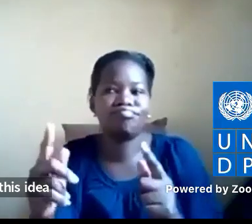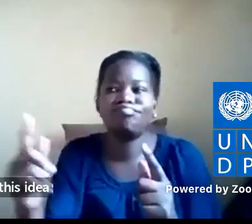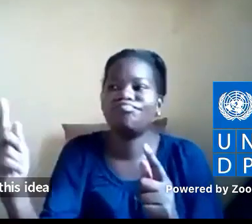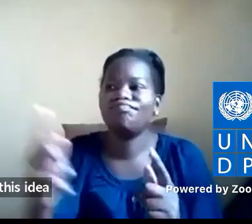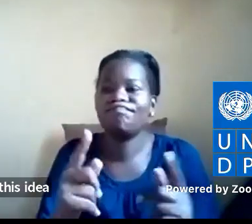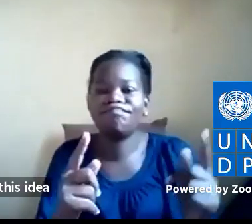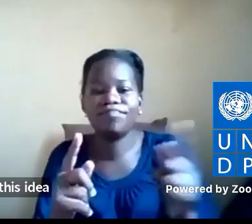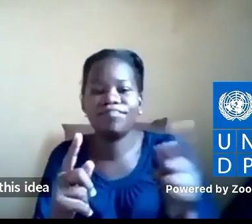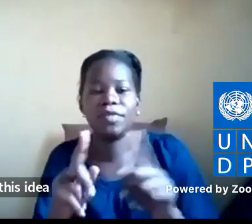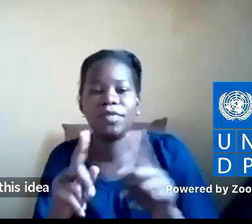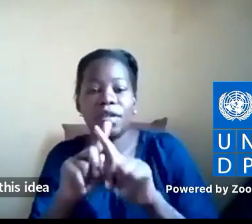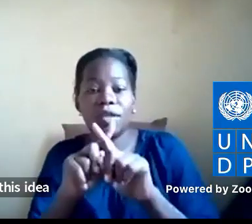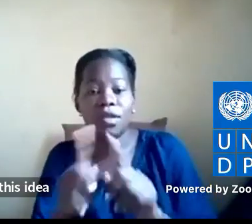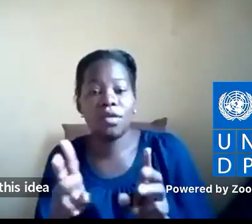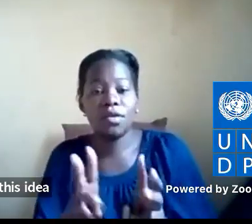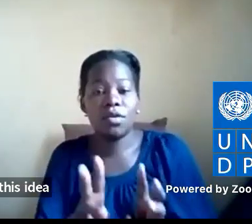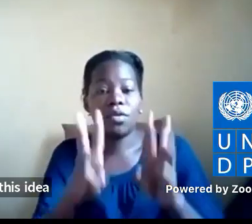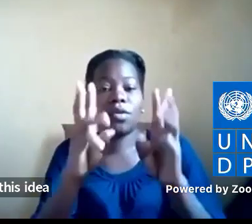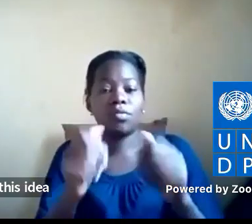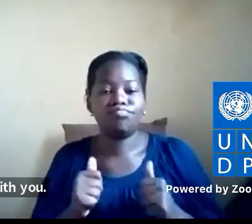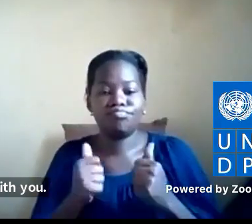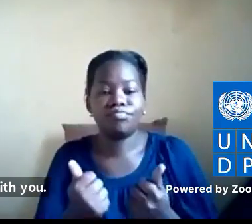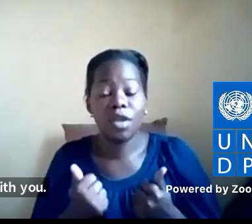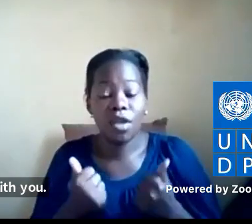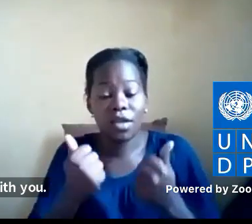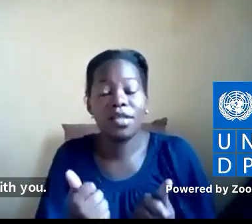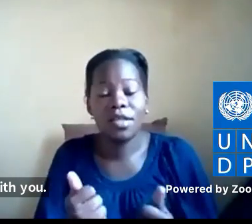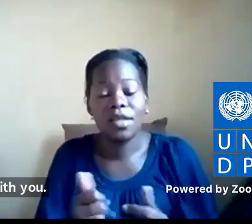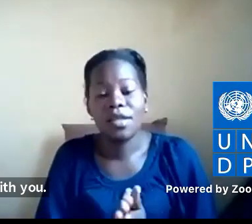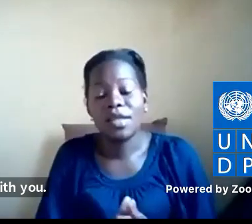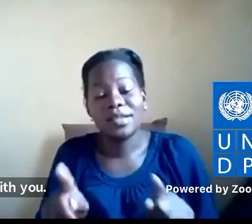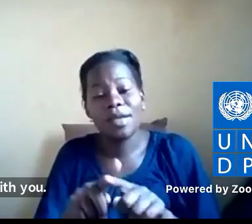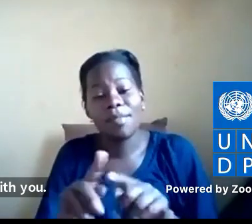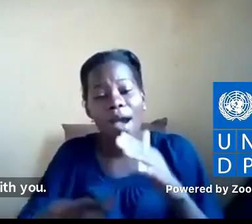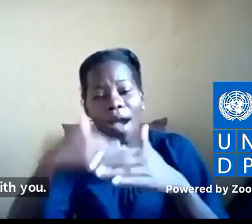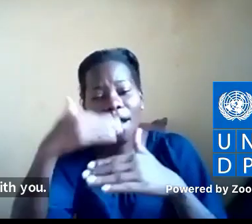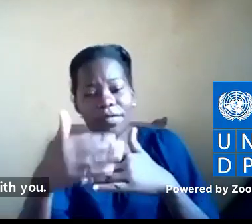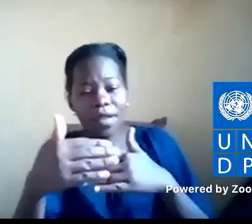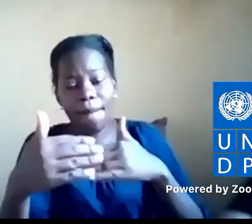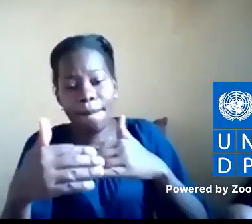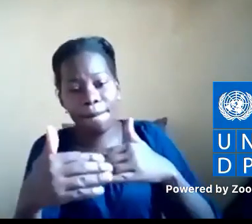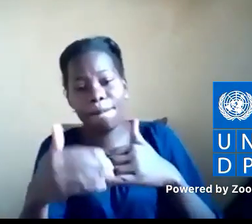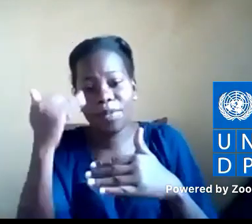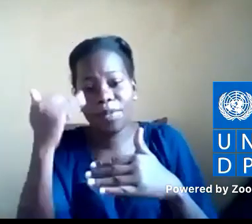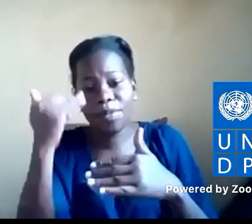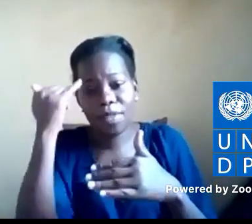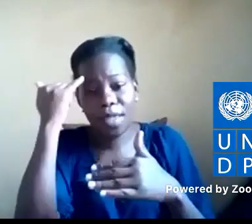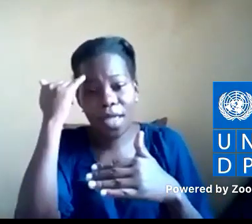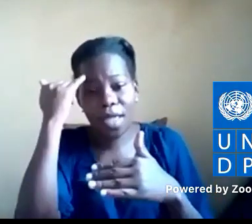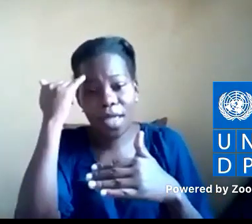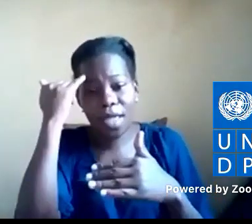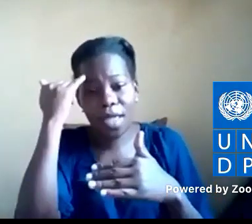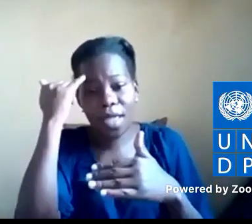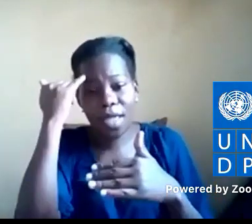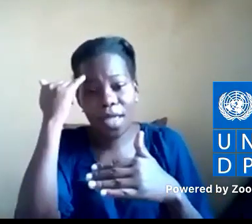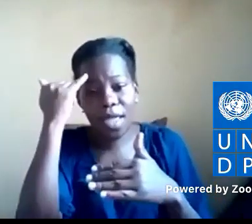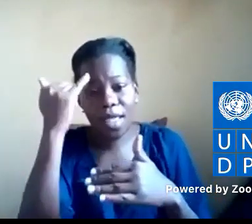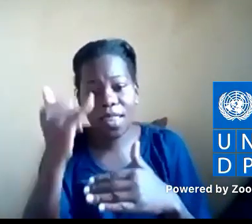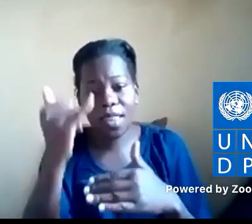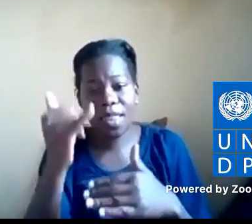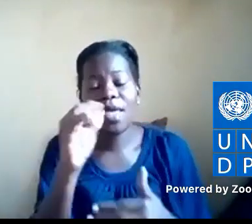to walk this journey with you. Even after the ideathon, we know the IP process and its acquisition